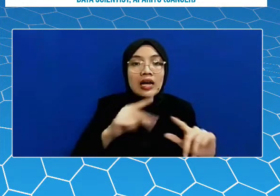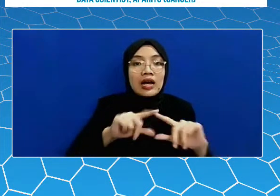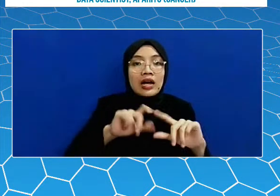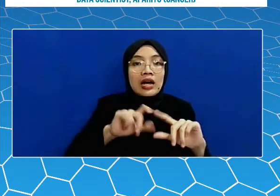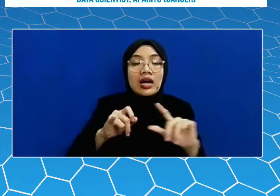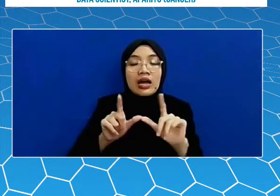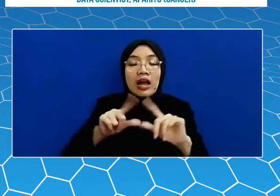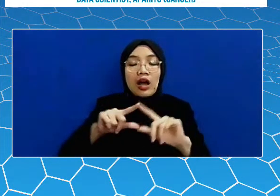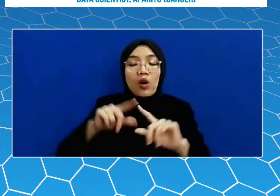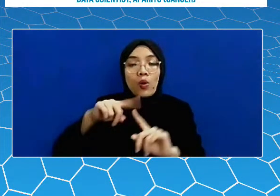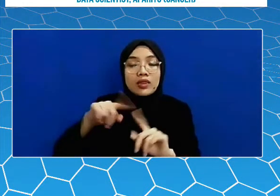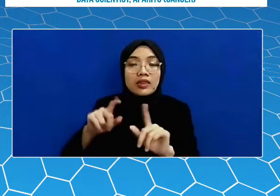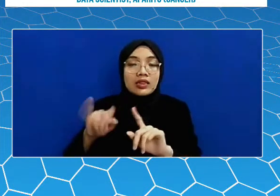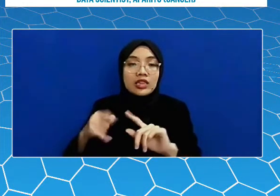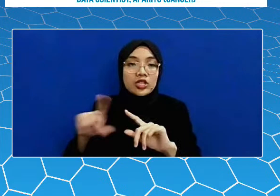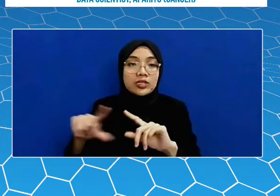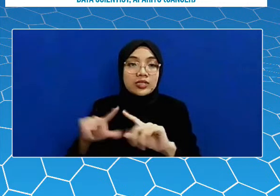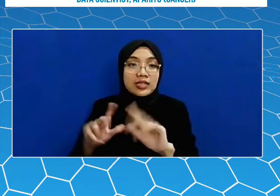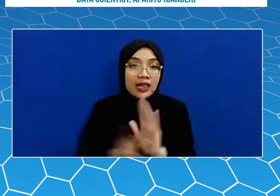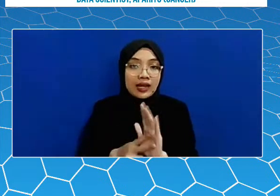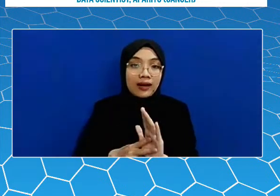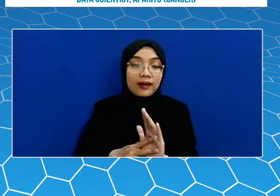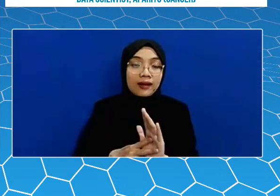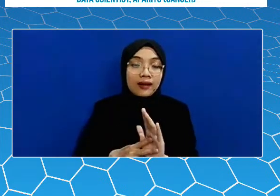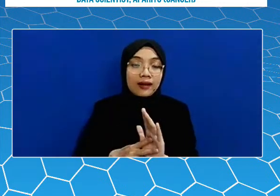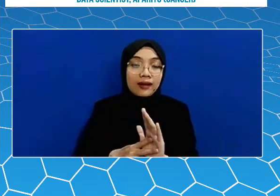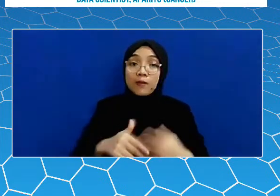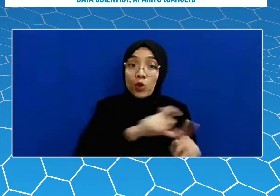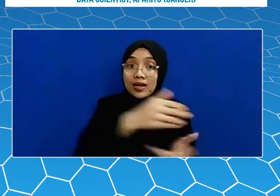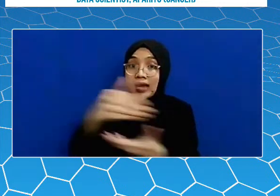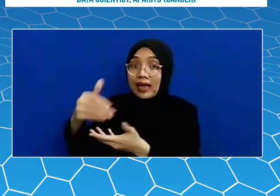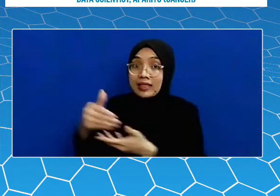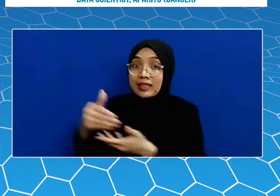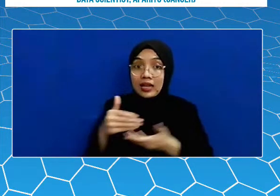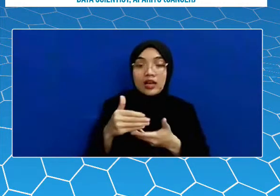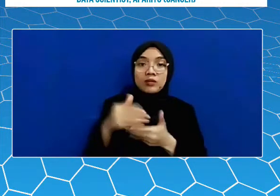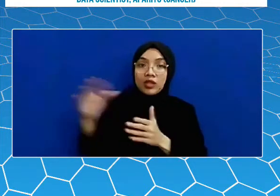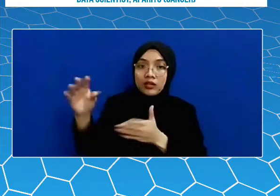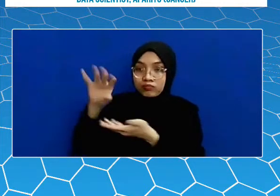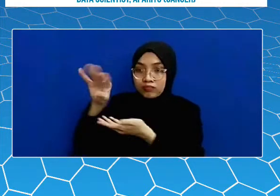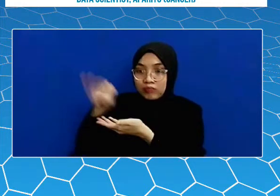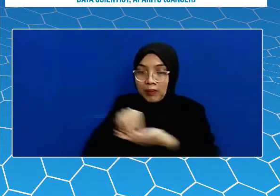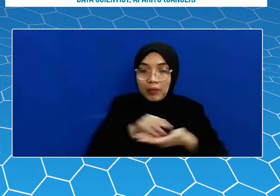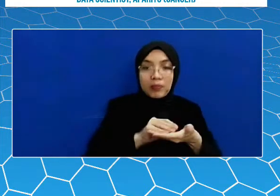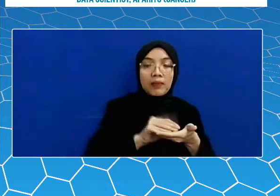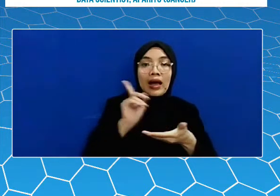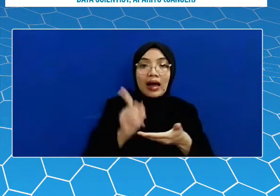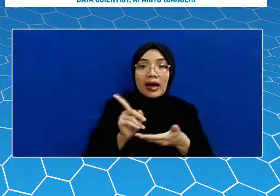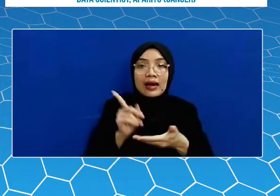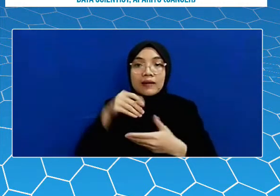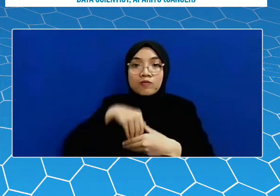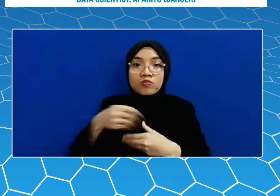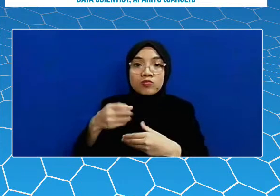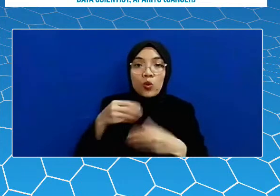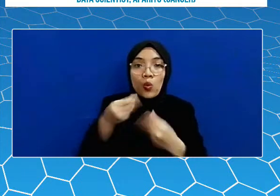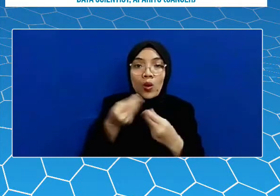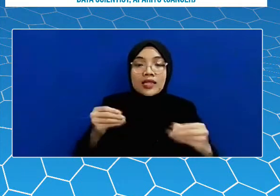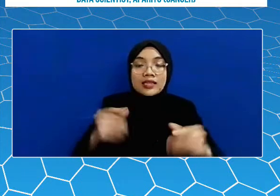the data collected and what insight into the disease and day-to-day quality of life can be retrieved from the